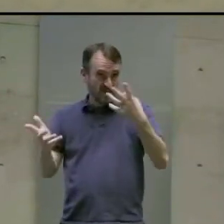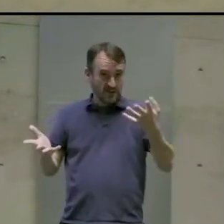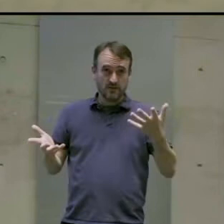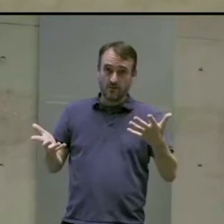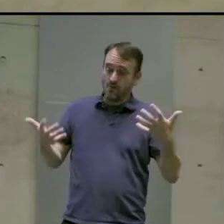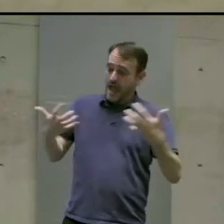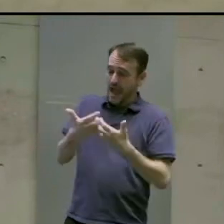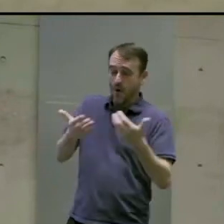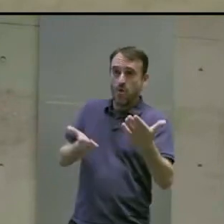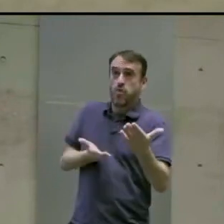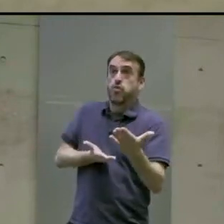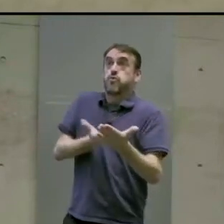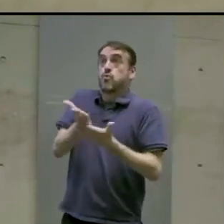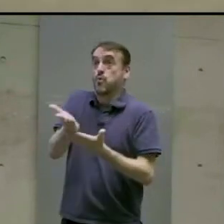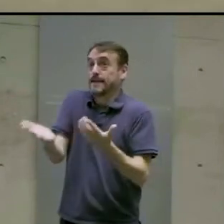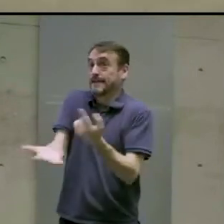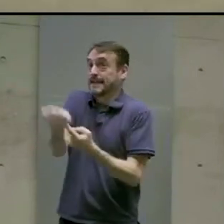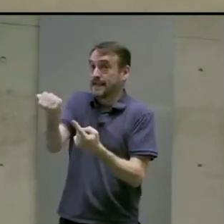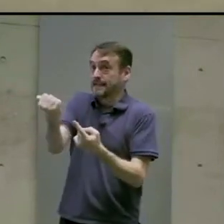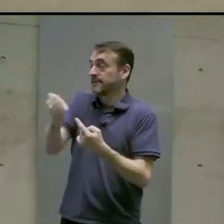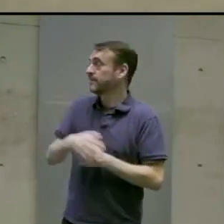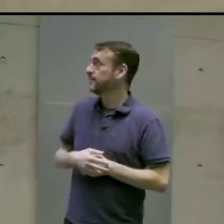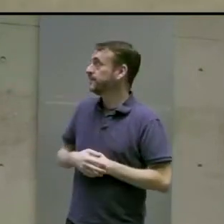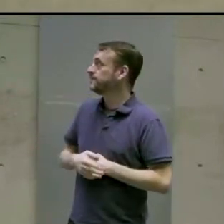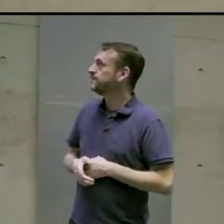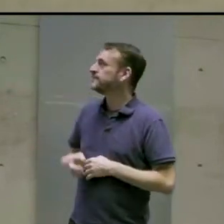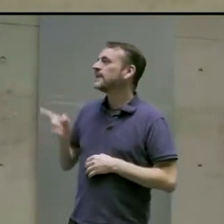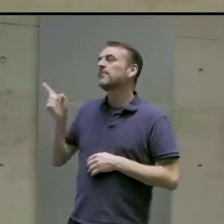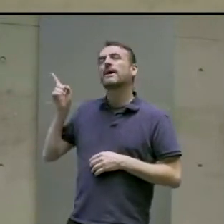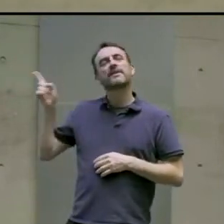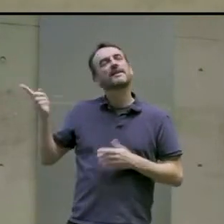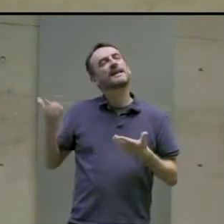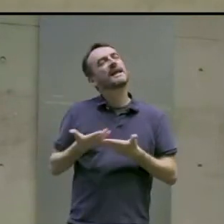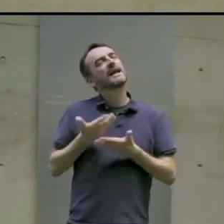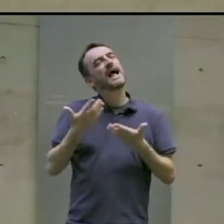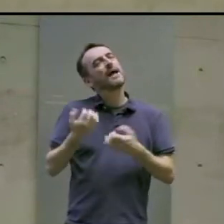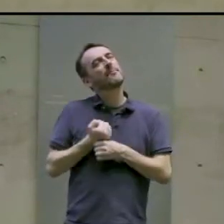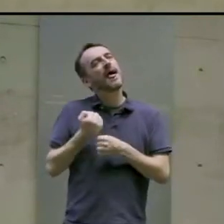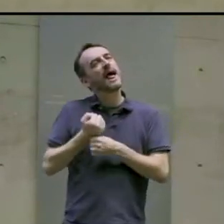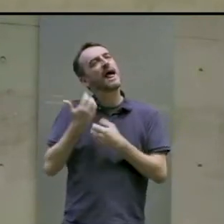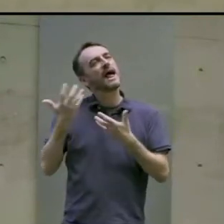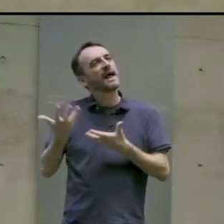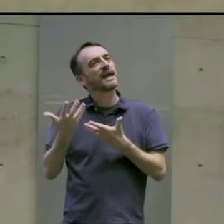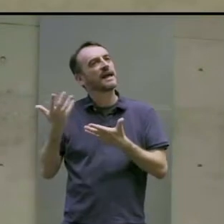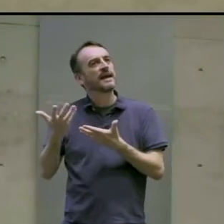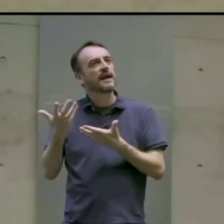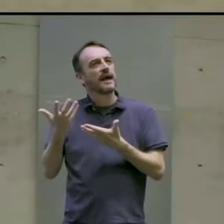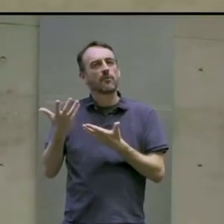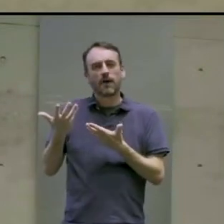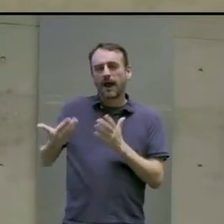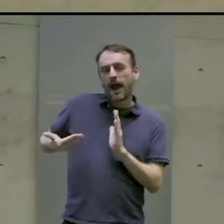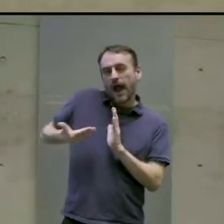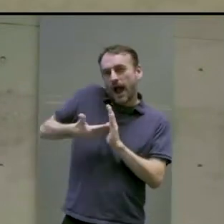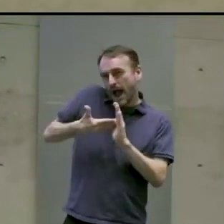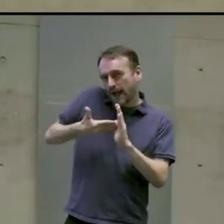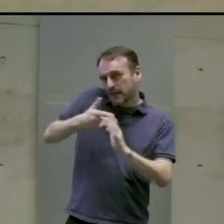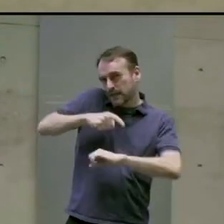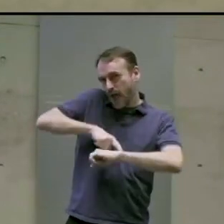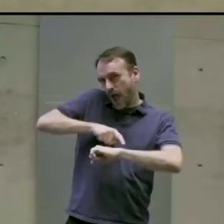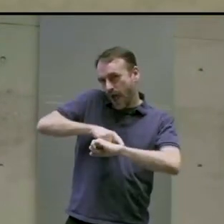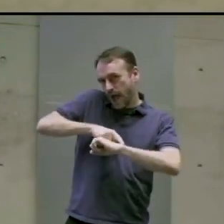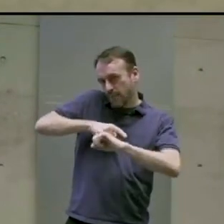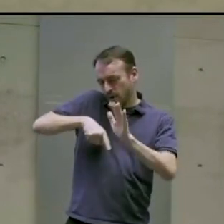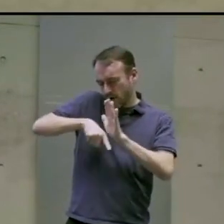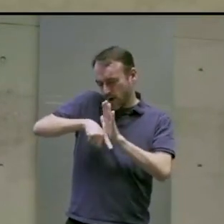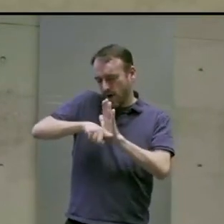this. But essentially, that's what this bit of gameplay is about. And the timing element inserts a feeling of tension